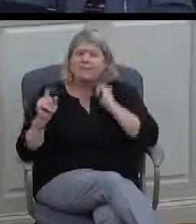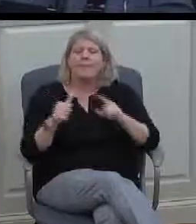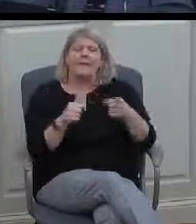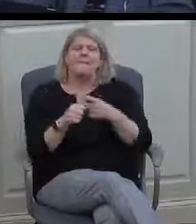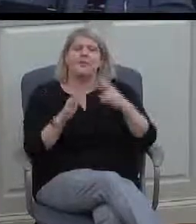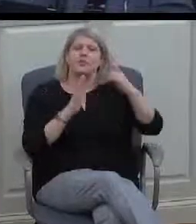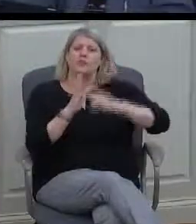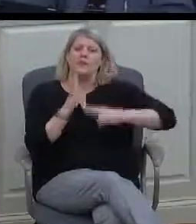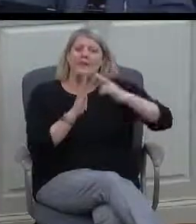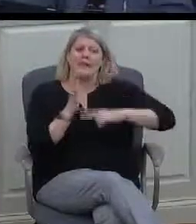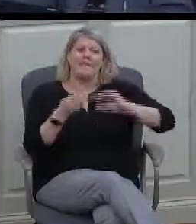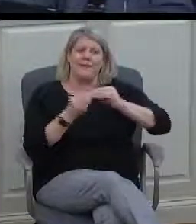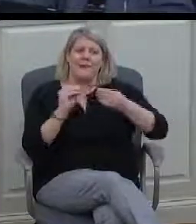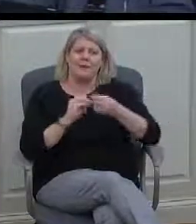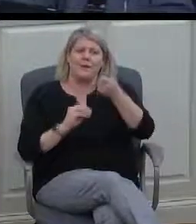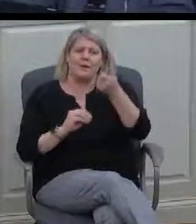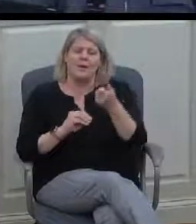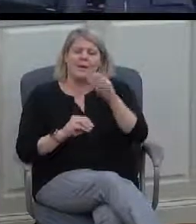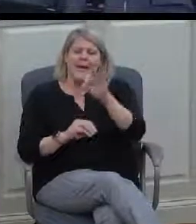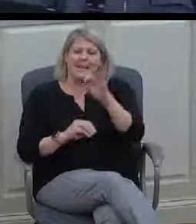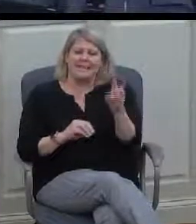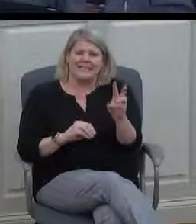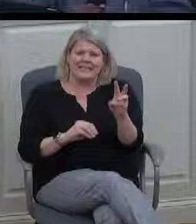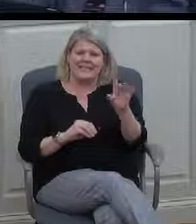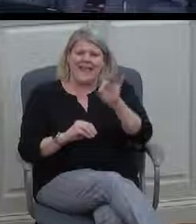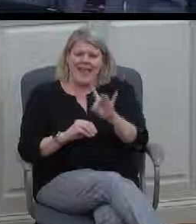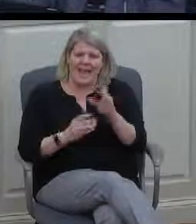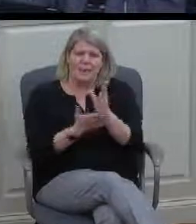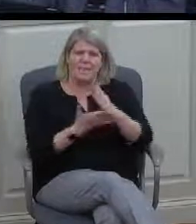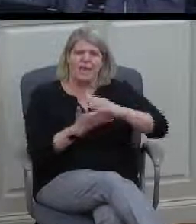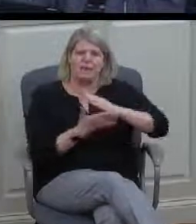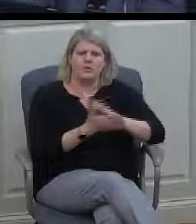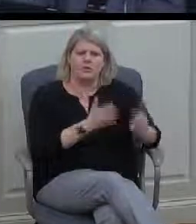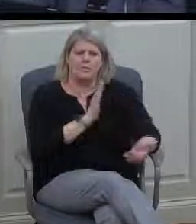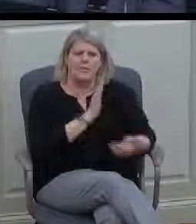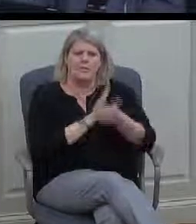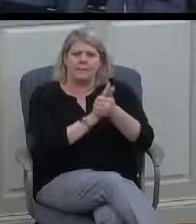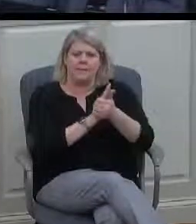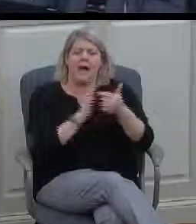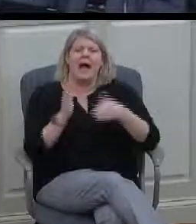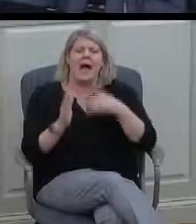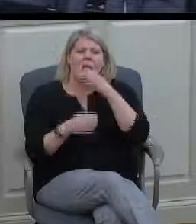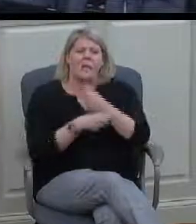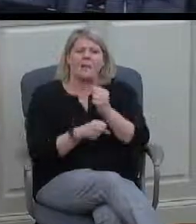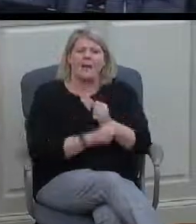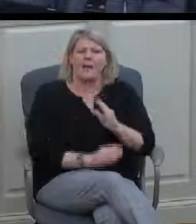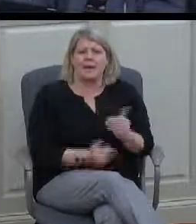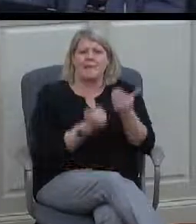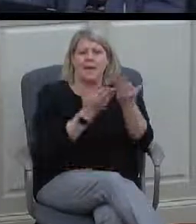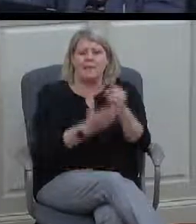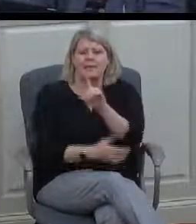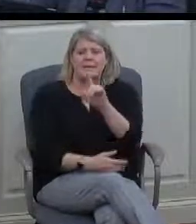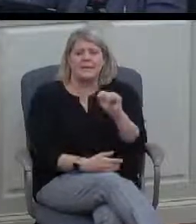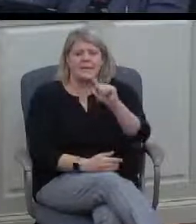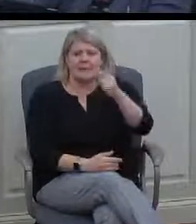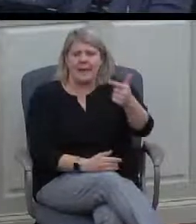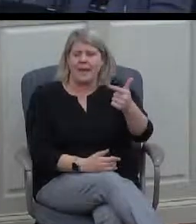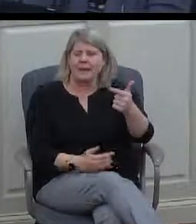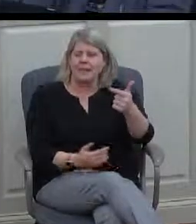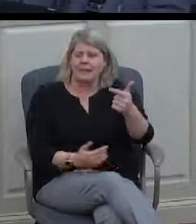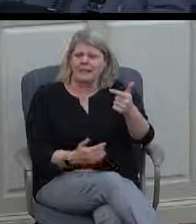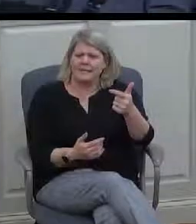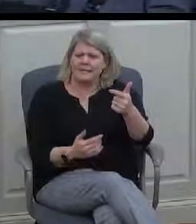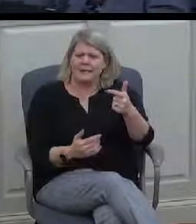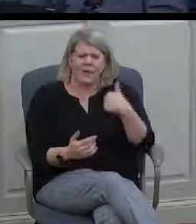ordinance 1968 budget amendment as presented? I'll make that motion. Thank you, Second. Commissioner Atkins. Thank you, Commissioner Terry. How in the world do we get